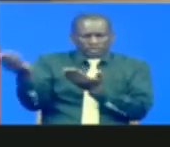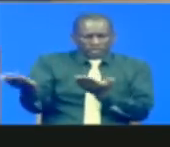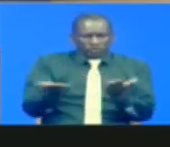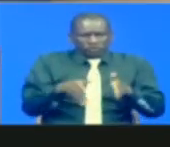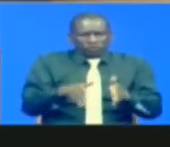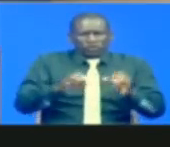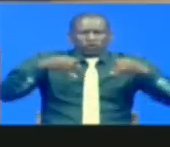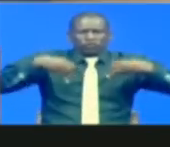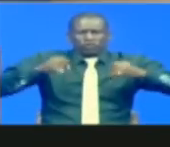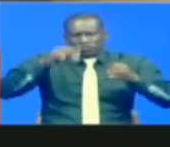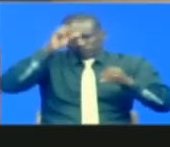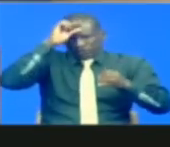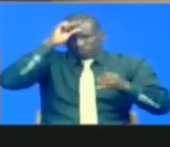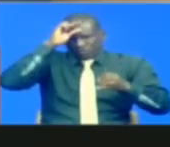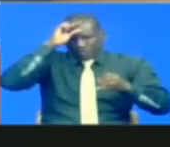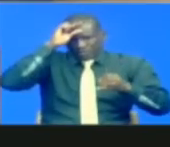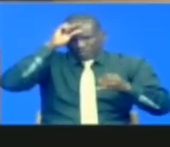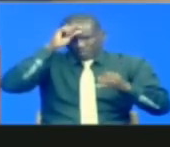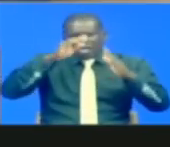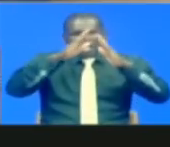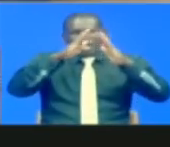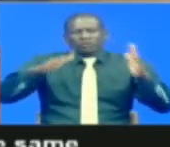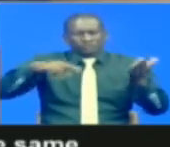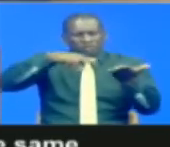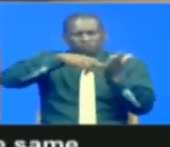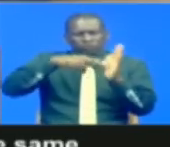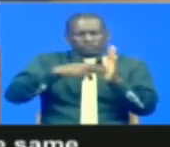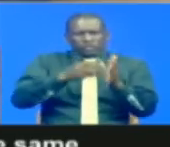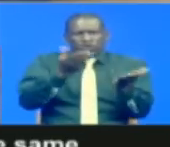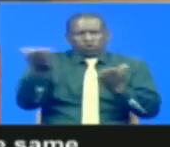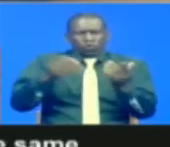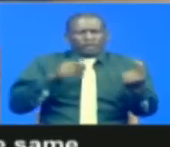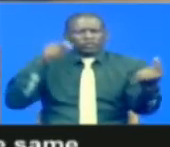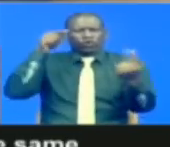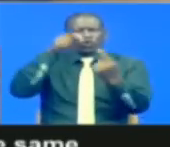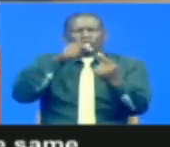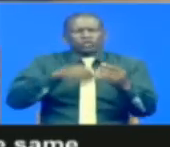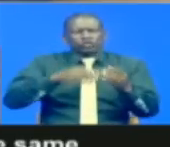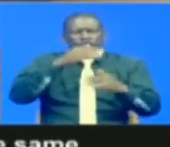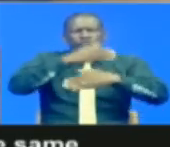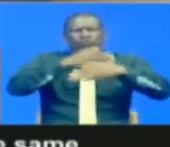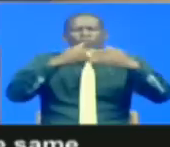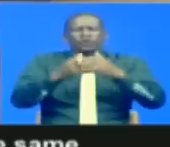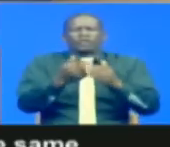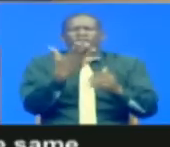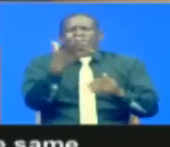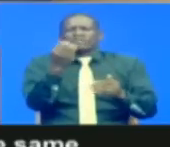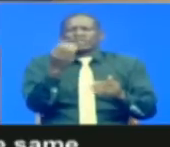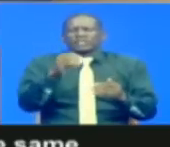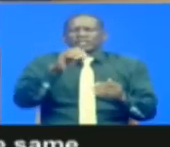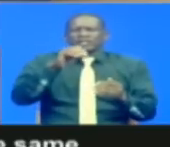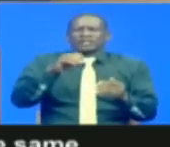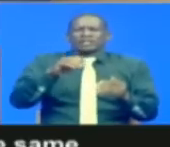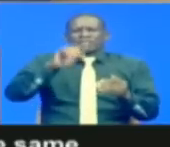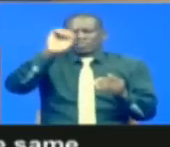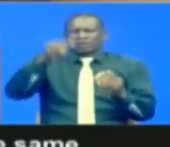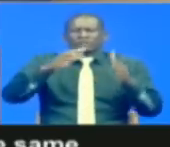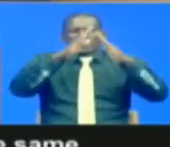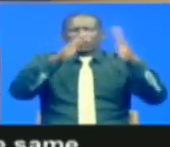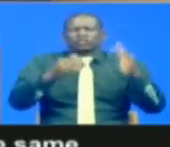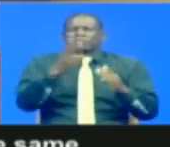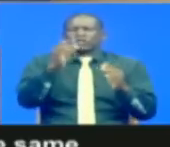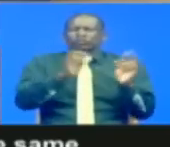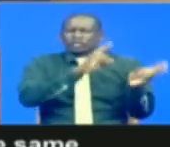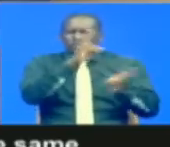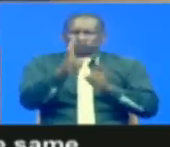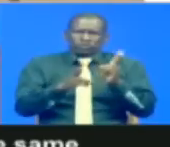implementation of the government's ambitious housing project, in which it aims to build 500,000 housing units by 2022. Victor Kiprop